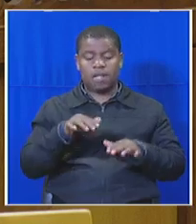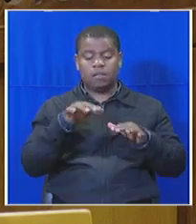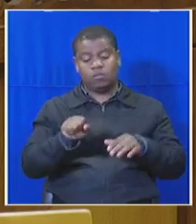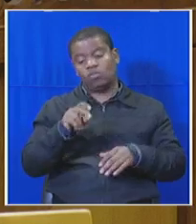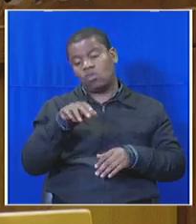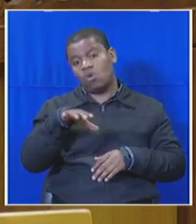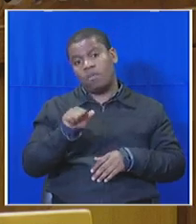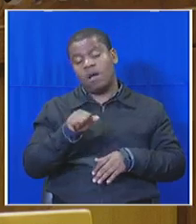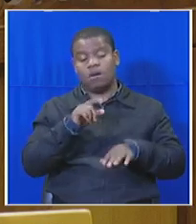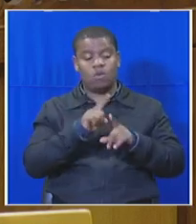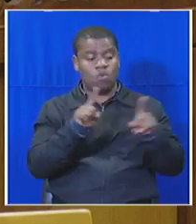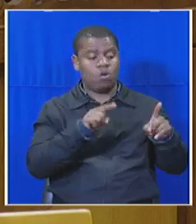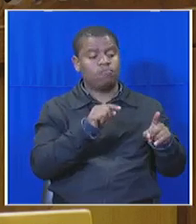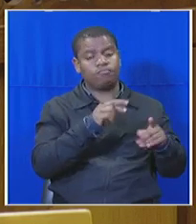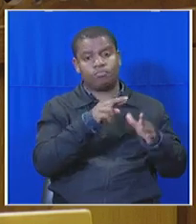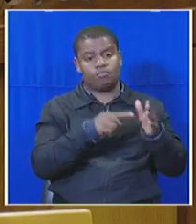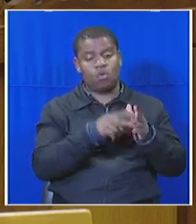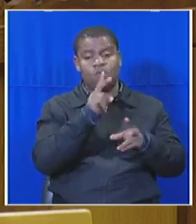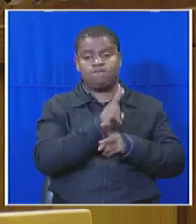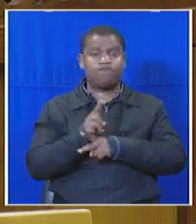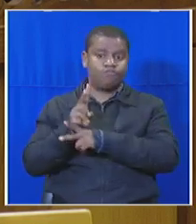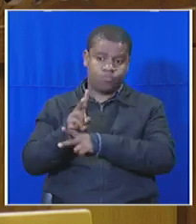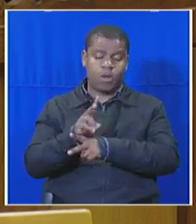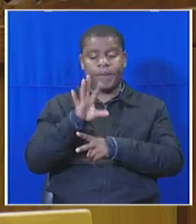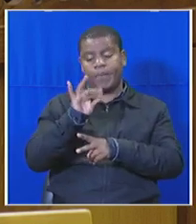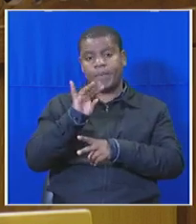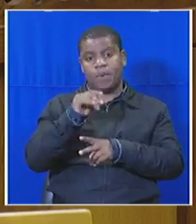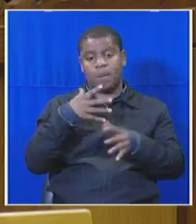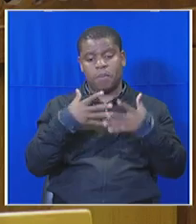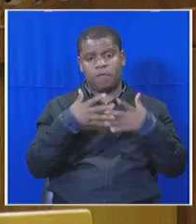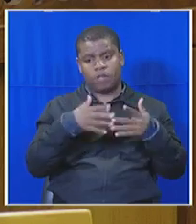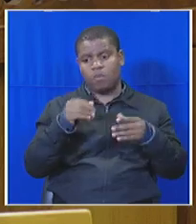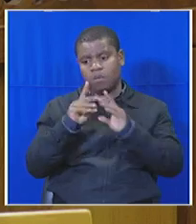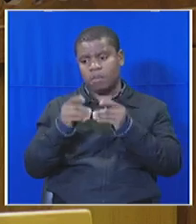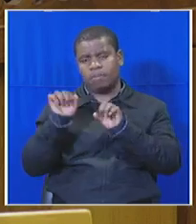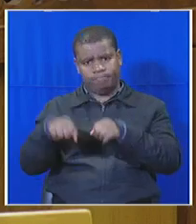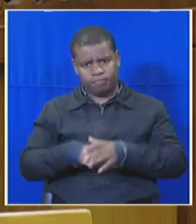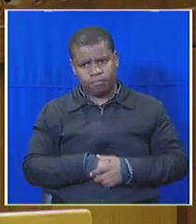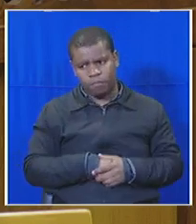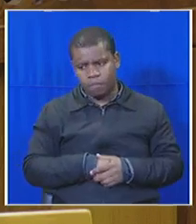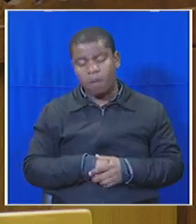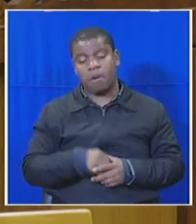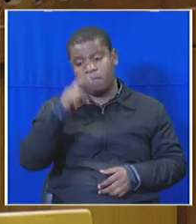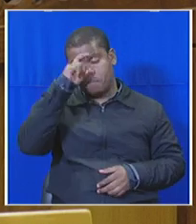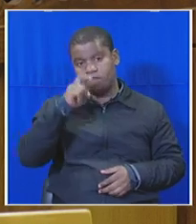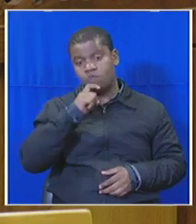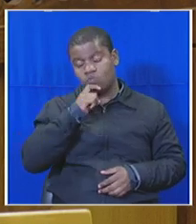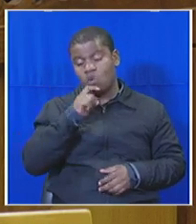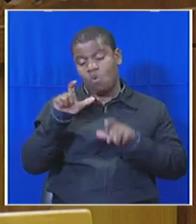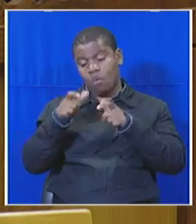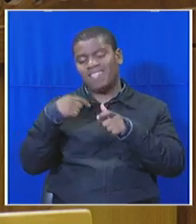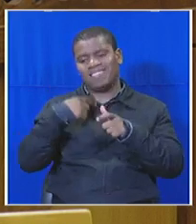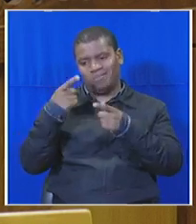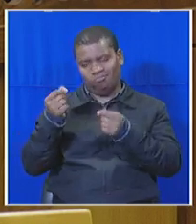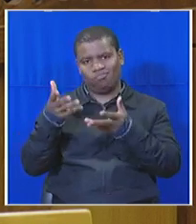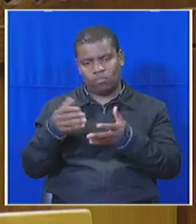or exercising a role of oversight on the day-to-day affairs of departments. It is portfolio committees that are doing that. So